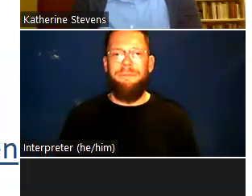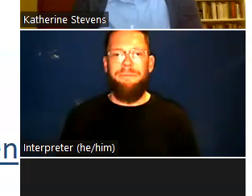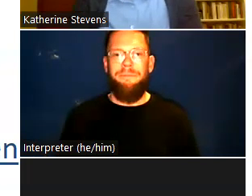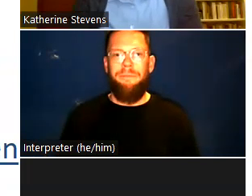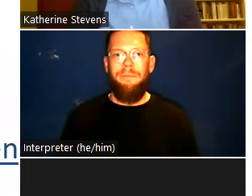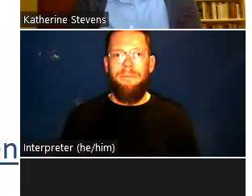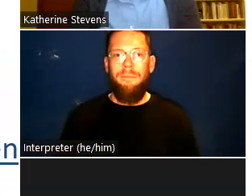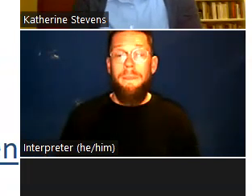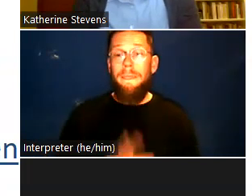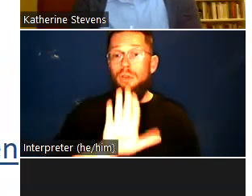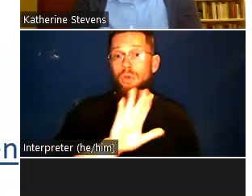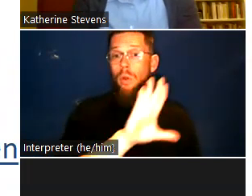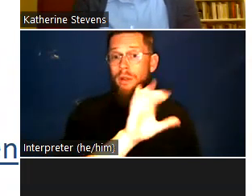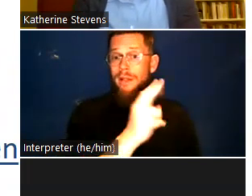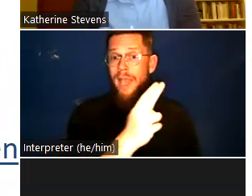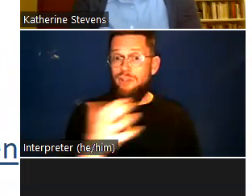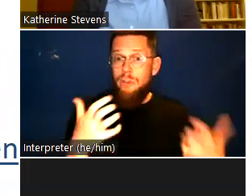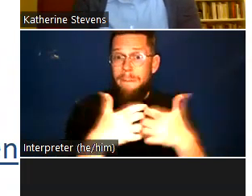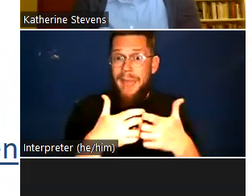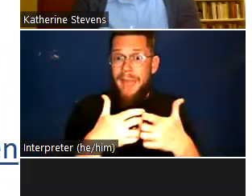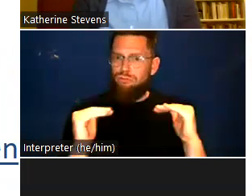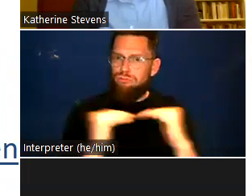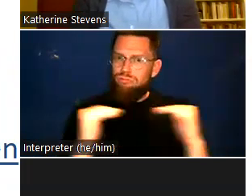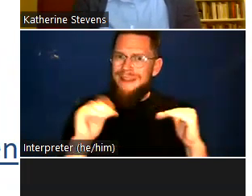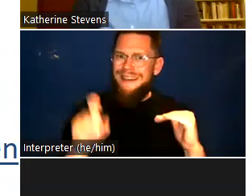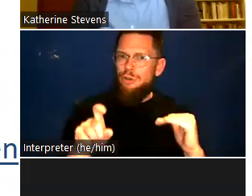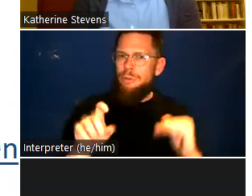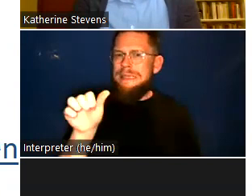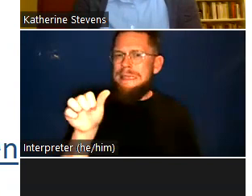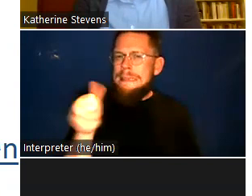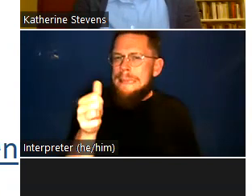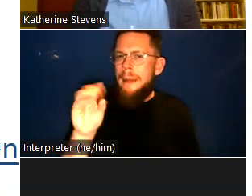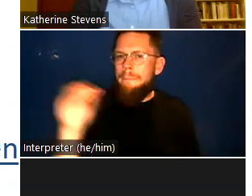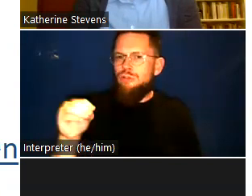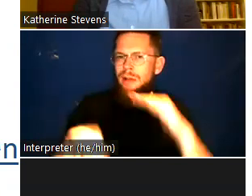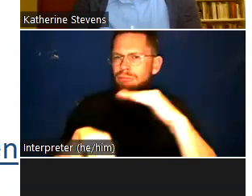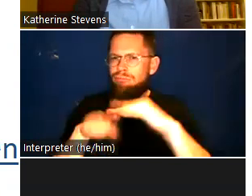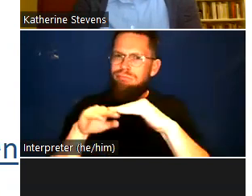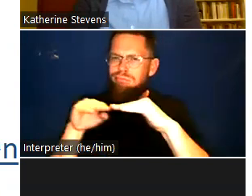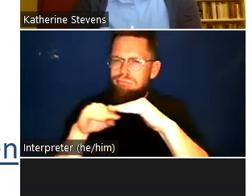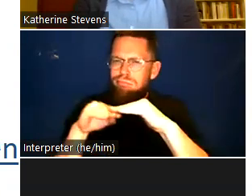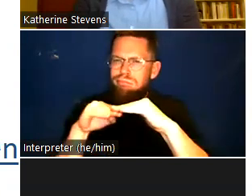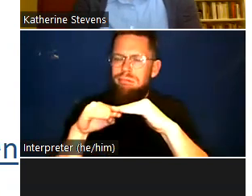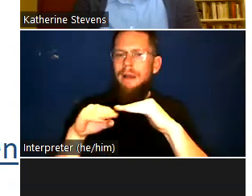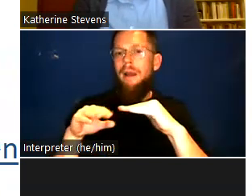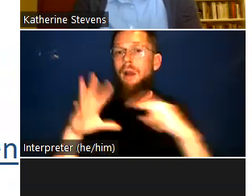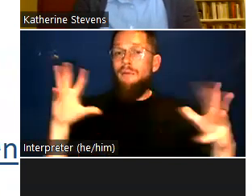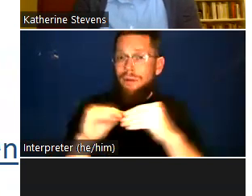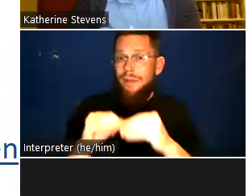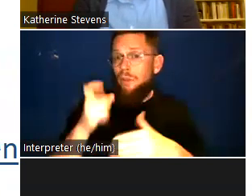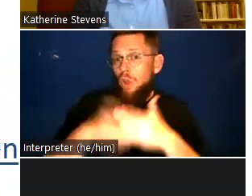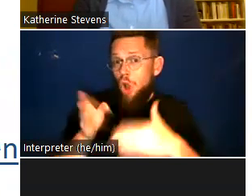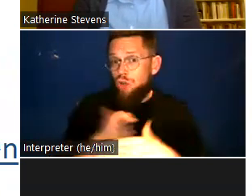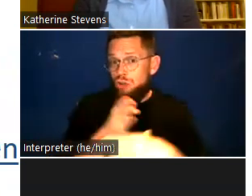And your cash match needs to be at least 10% of the cost share that you